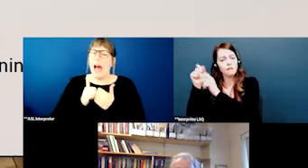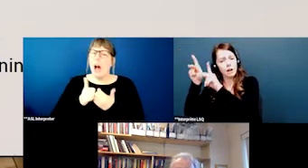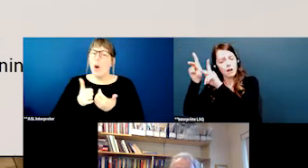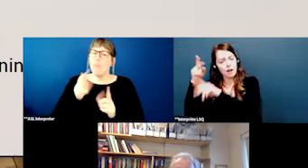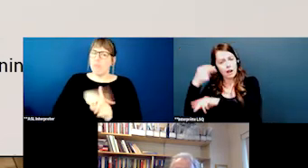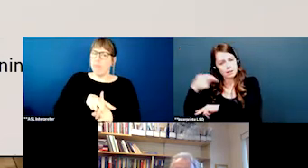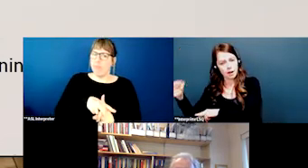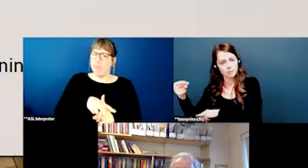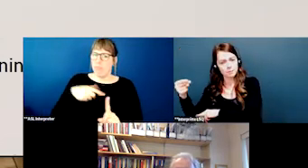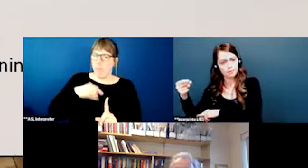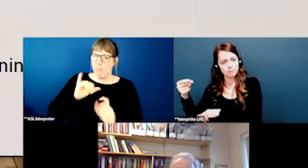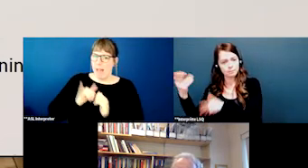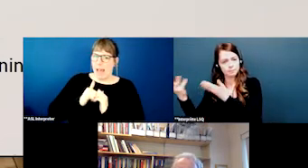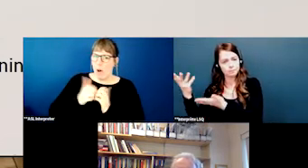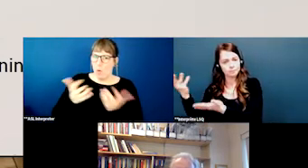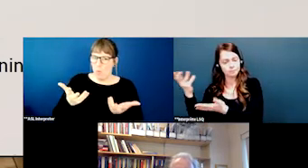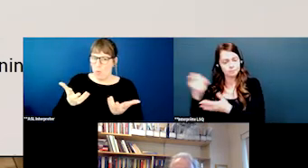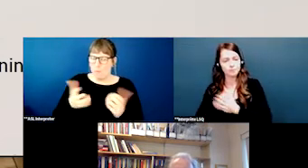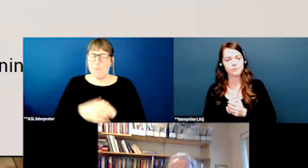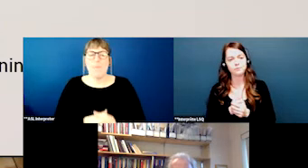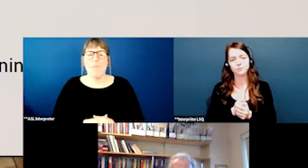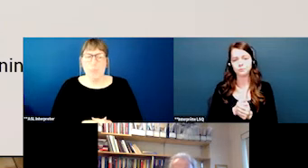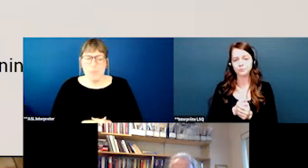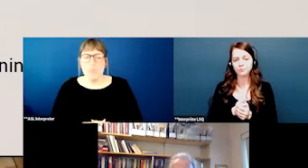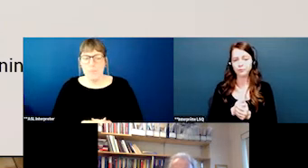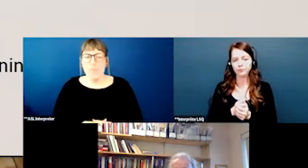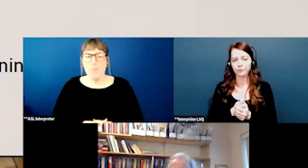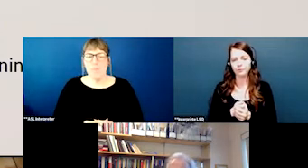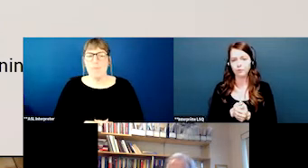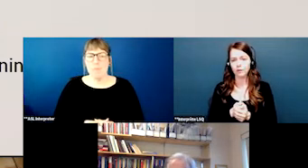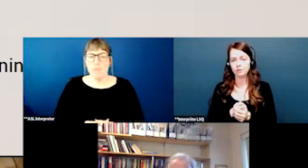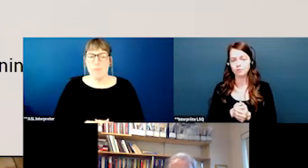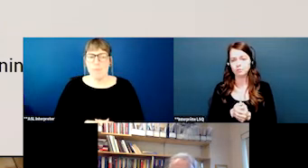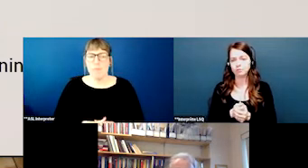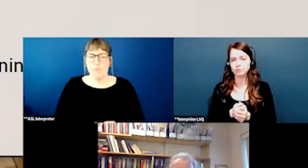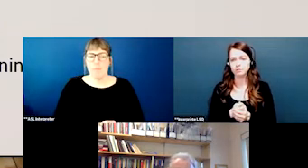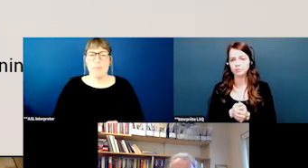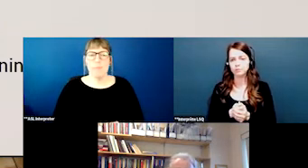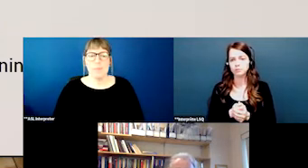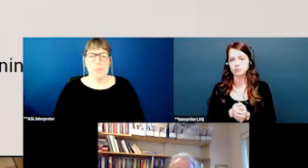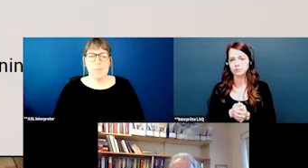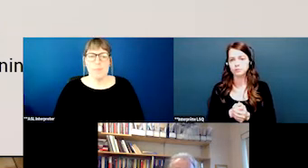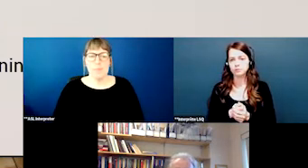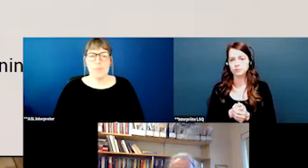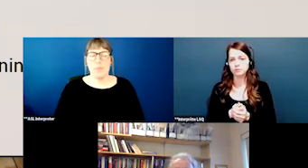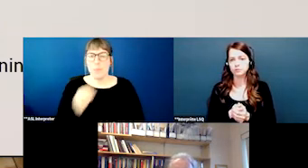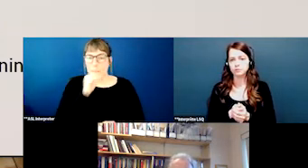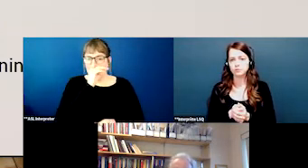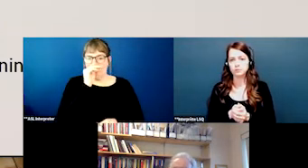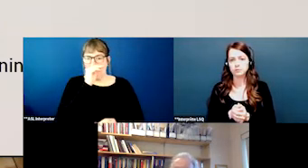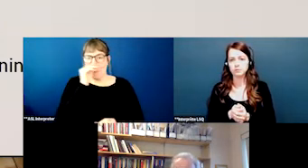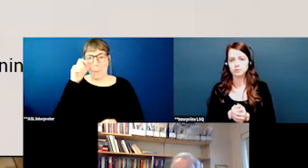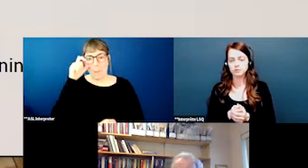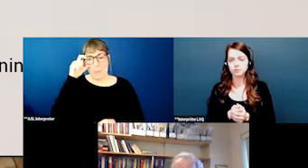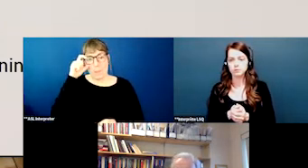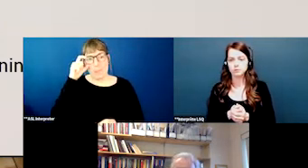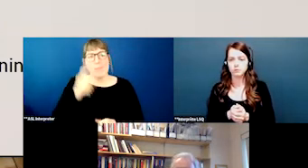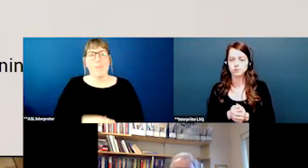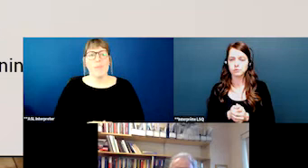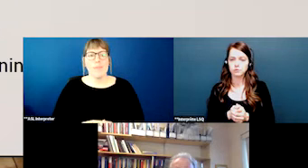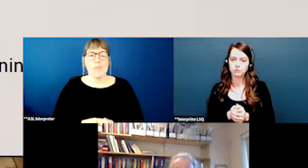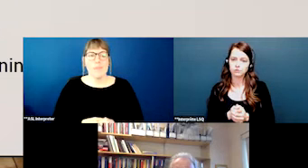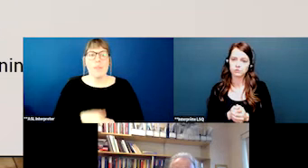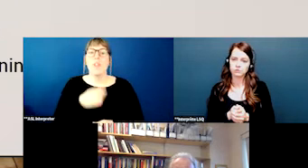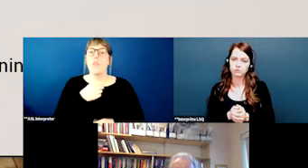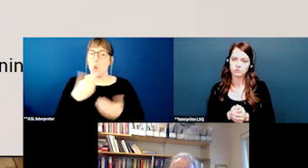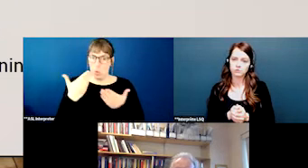then interrelate or articulate with these other age groups and categories? So it is an innovation,